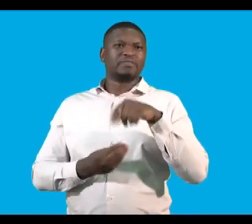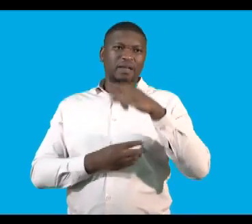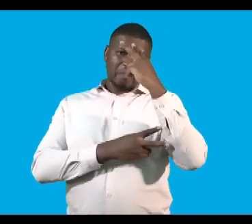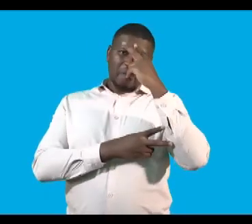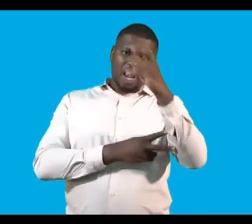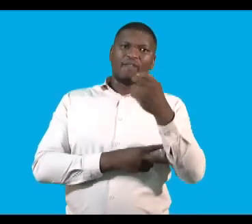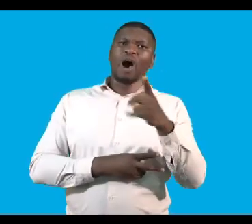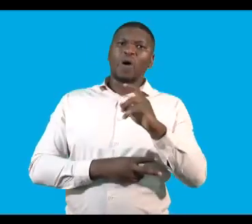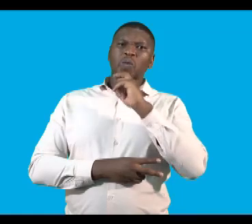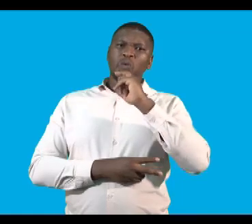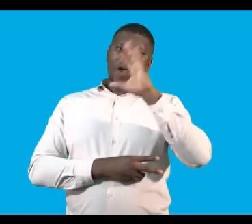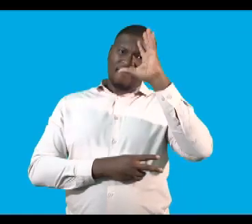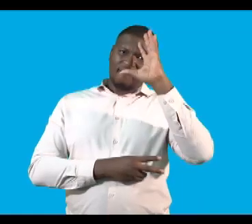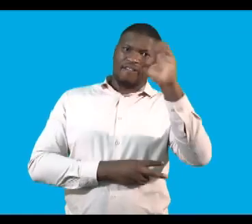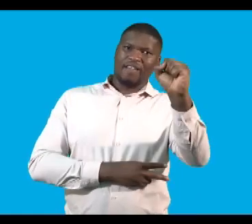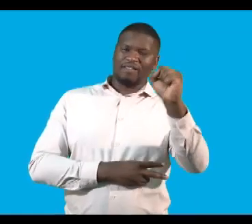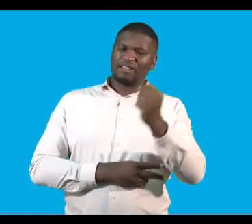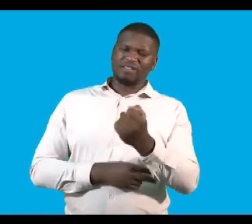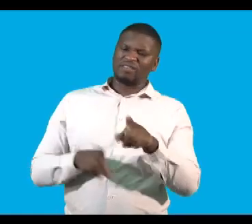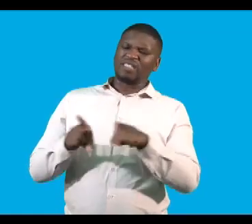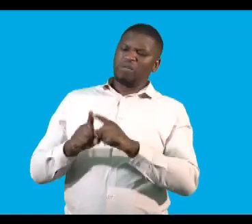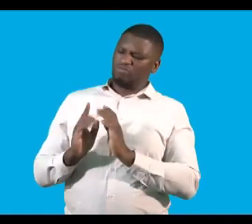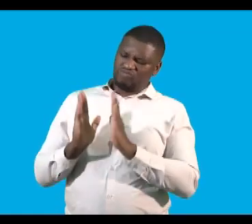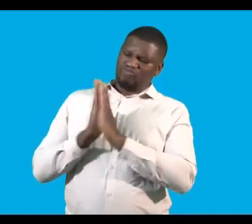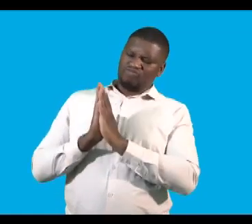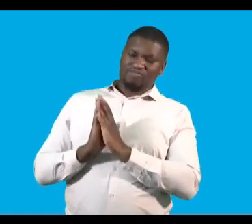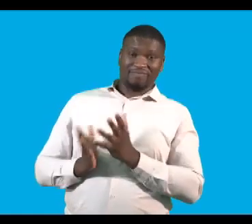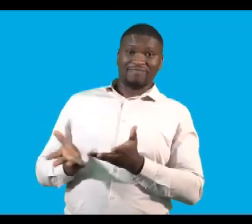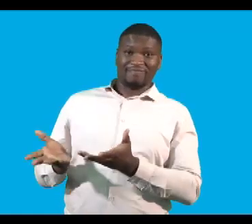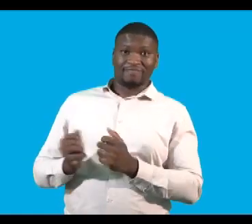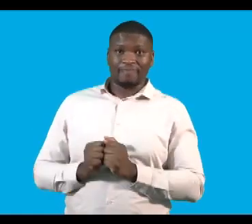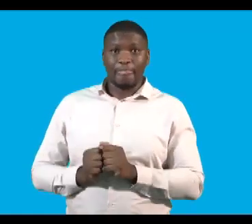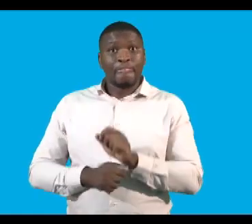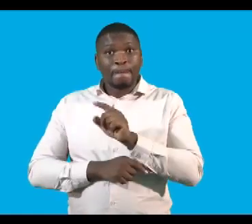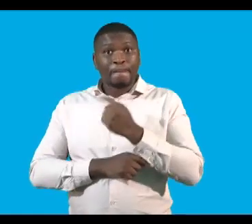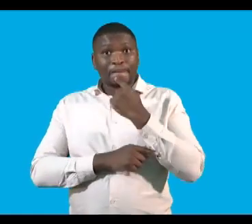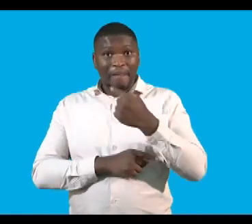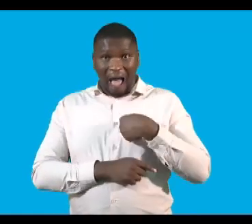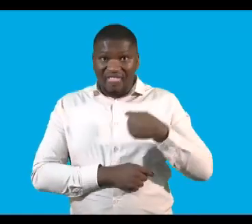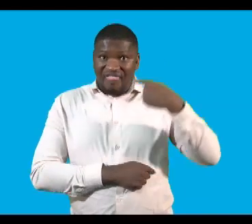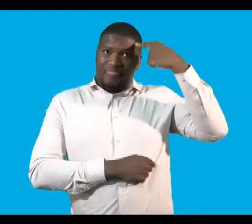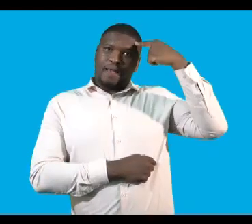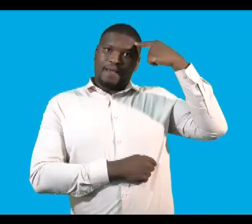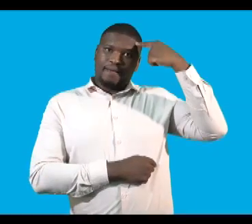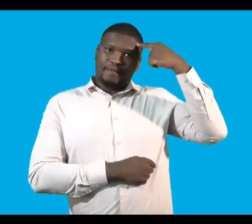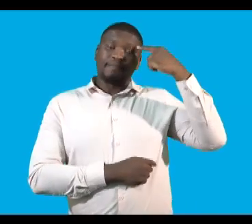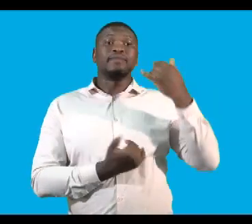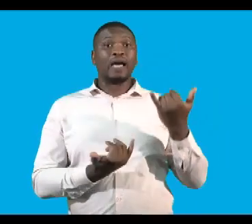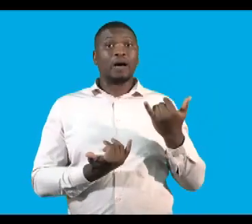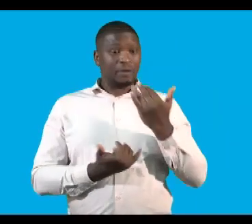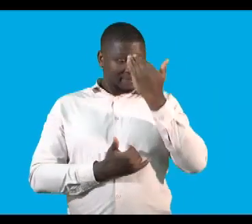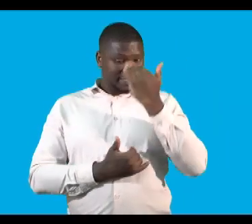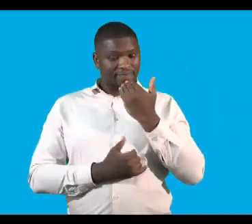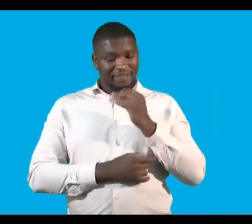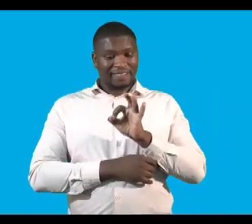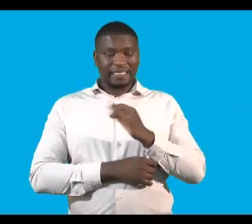we're looking for the change of viewpoint. Clearly, here he says, I think it's a religion. In frame 3, he